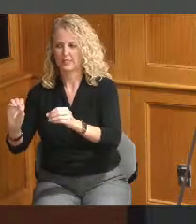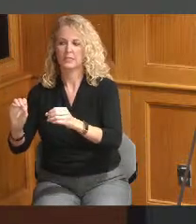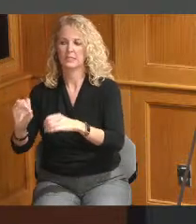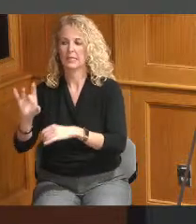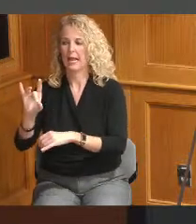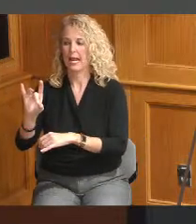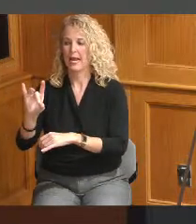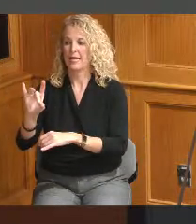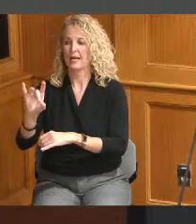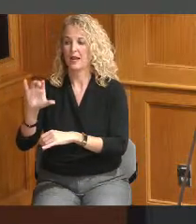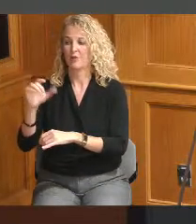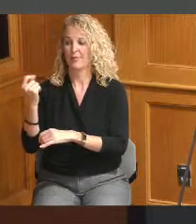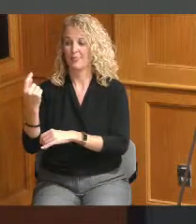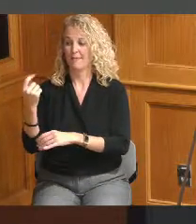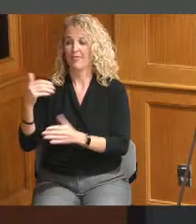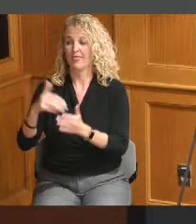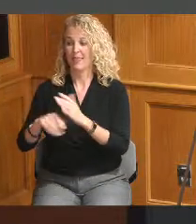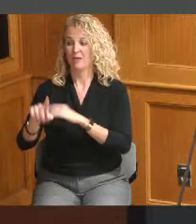of